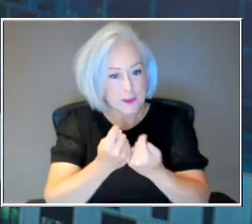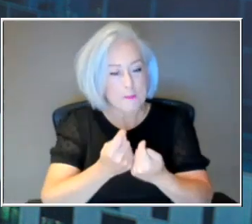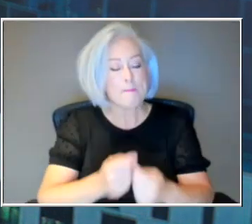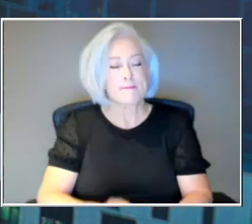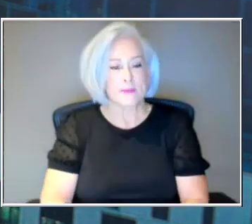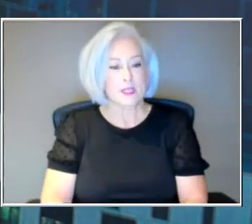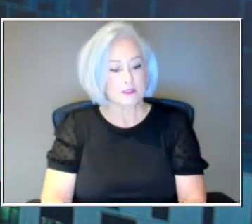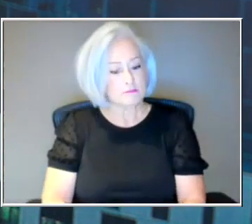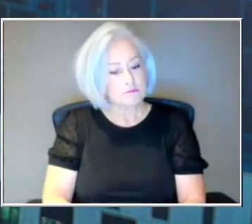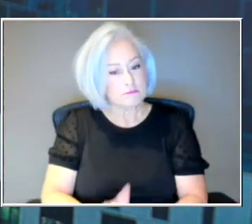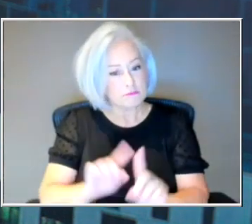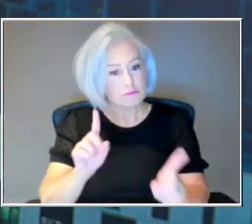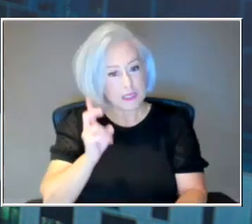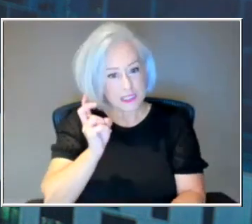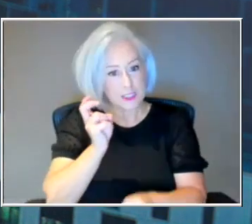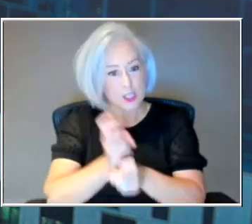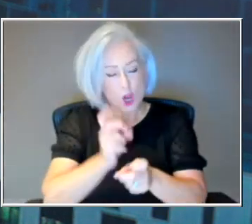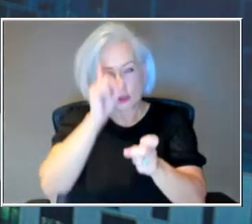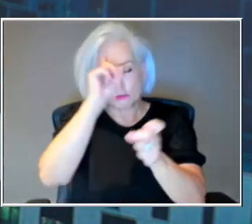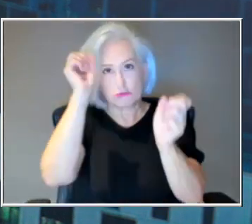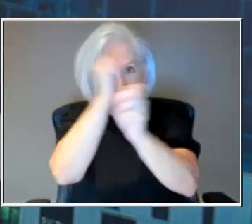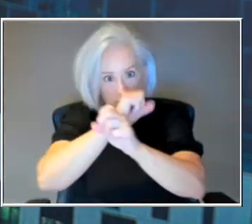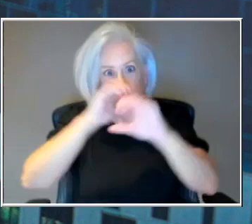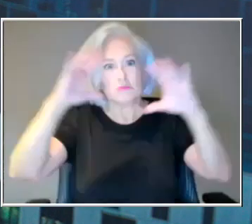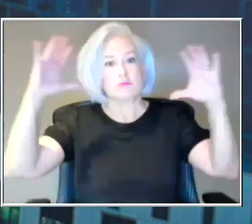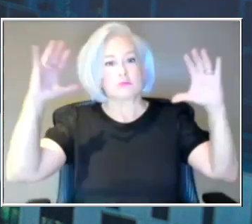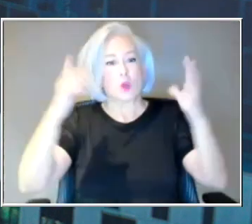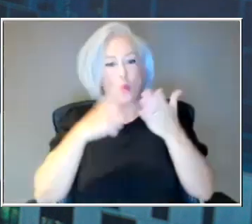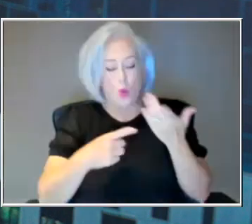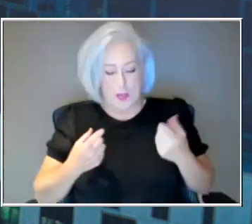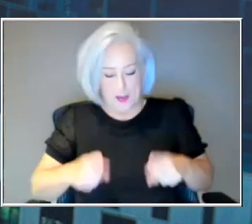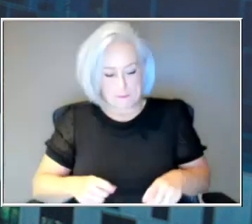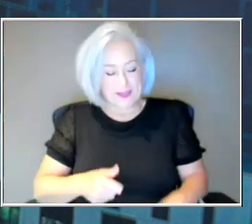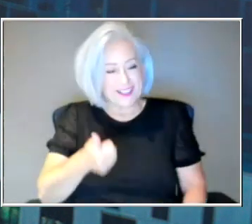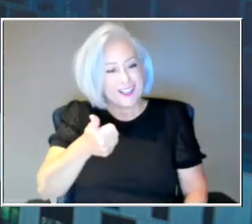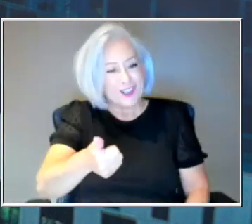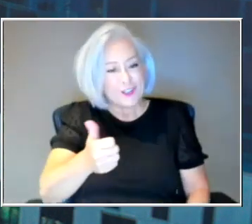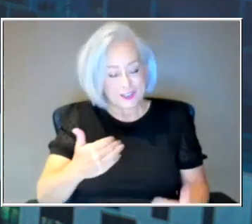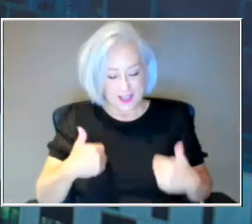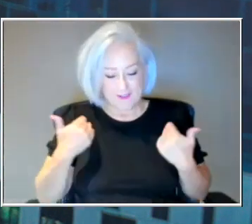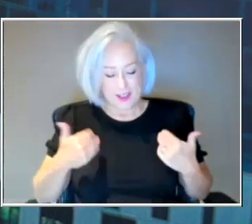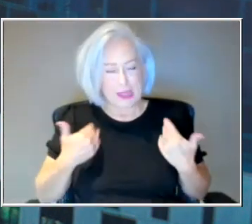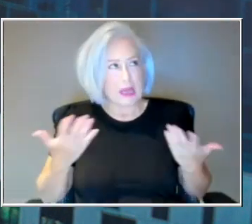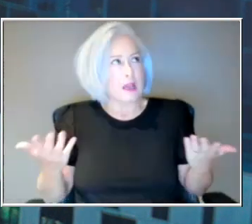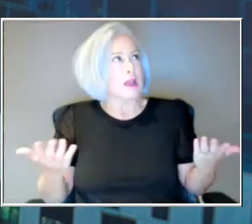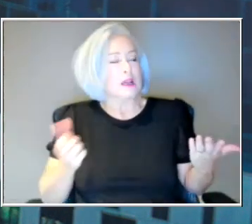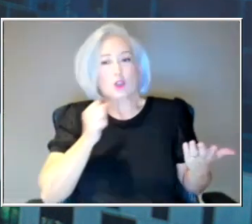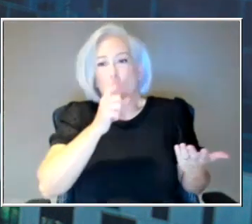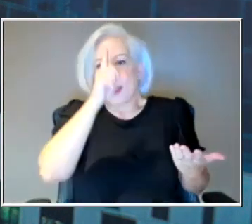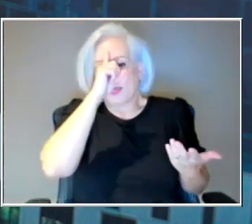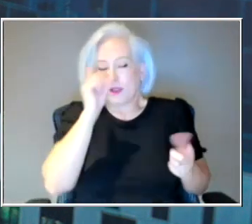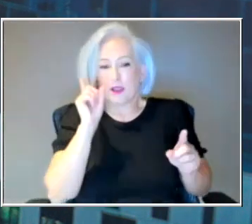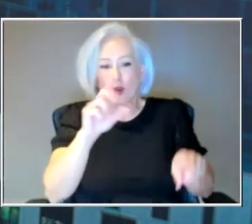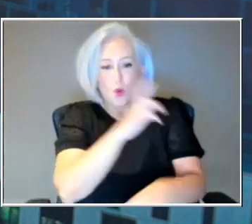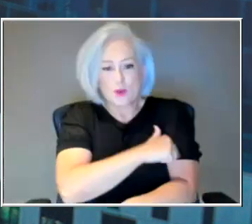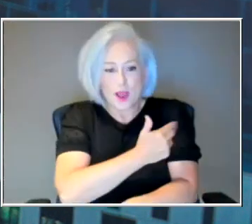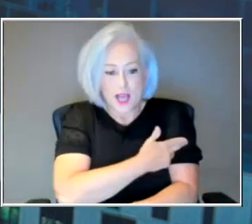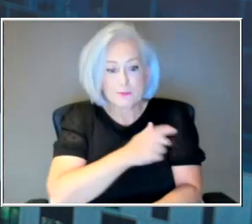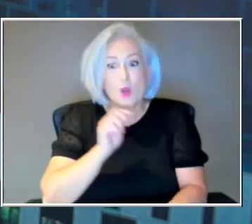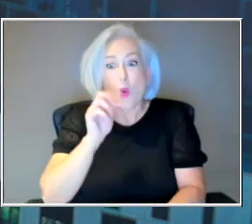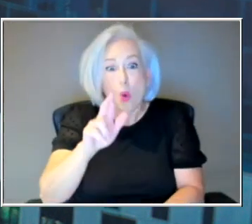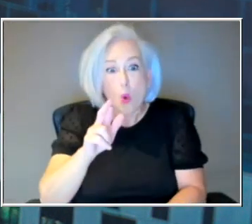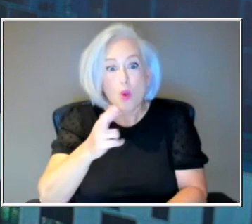It's difficult to conceptualize because as a young person, you're not thinking about going to the hospital, let alone a rehab facility